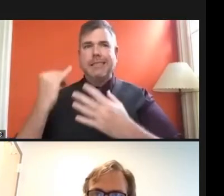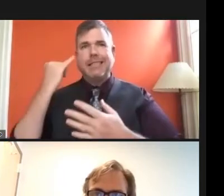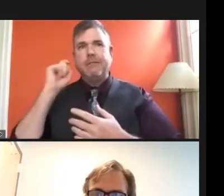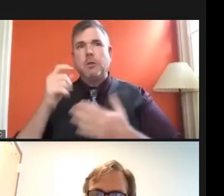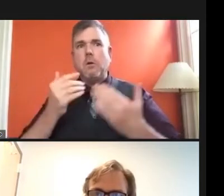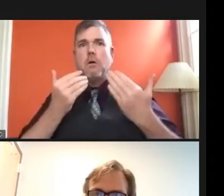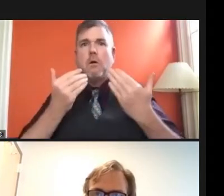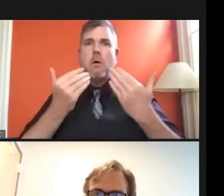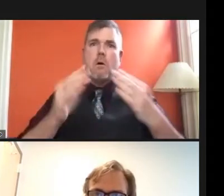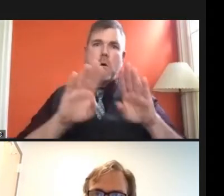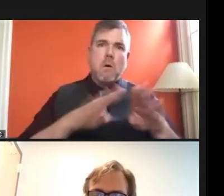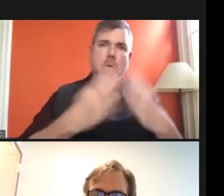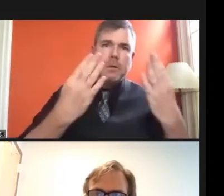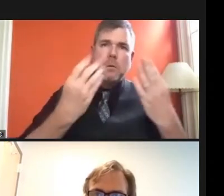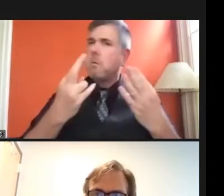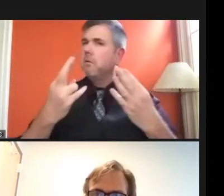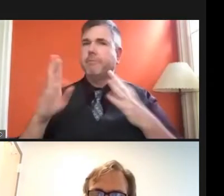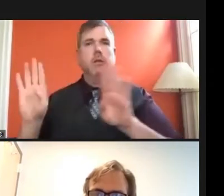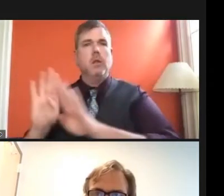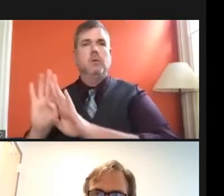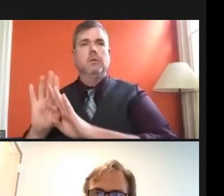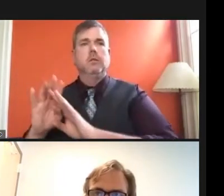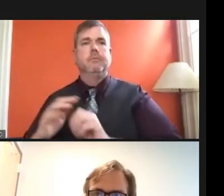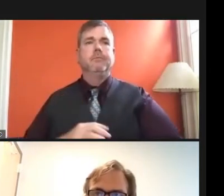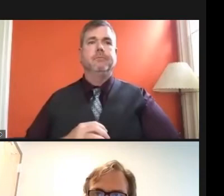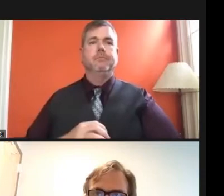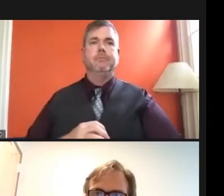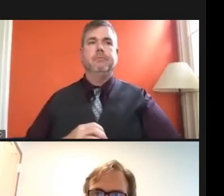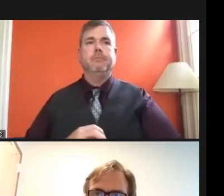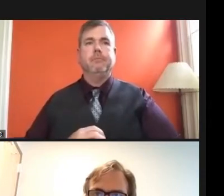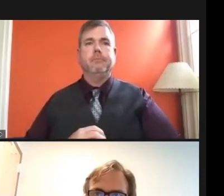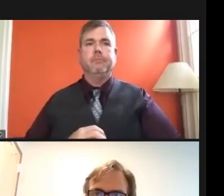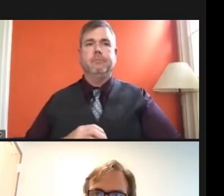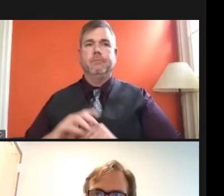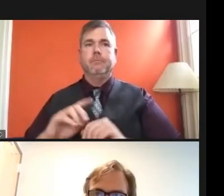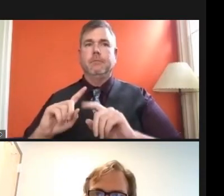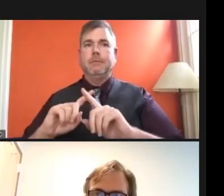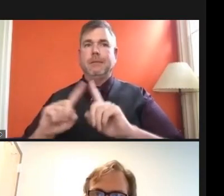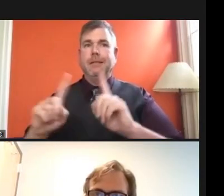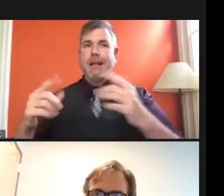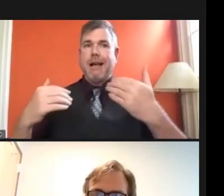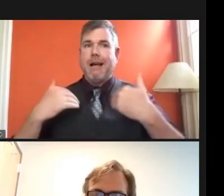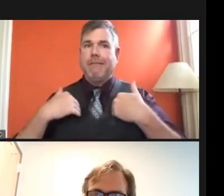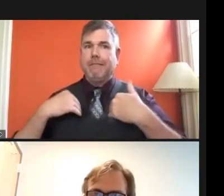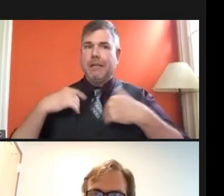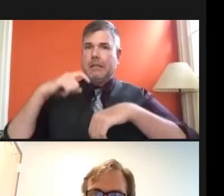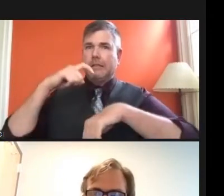future reopenings for these businesses and activities. Any light you can shed on that?